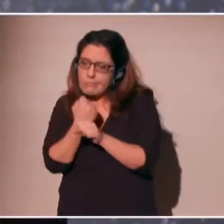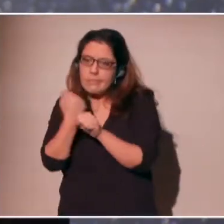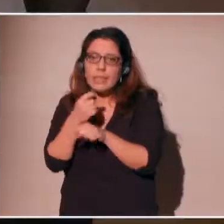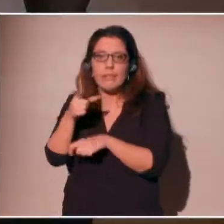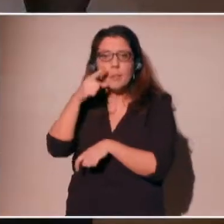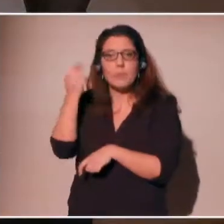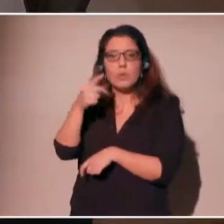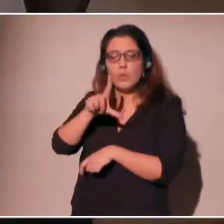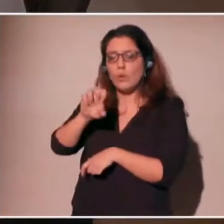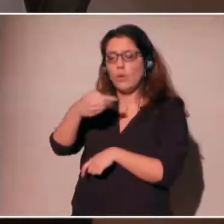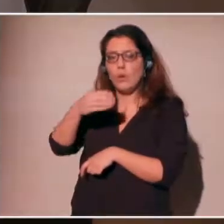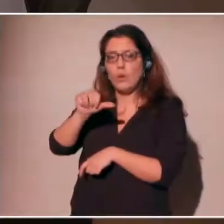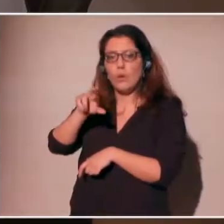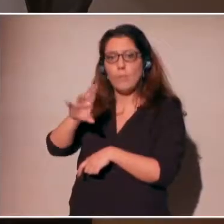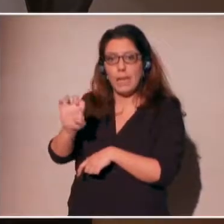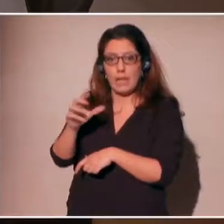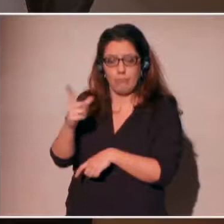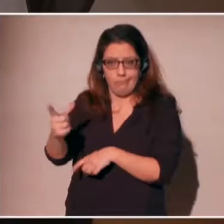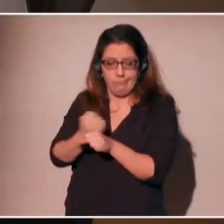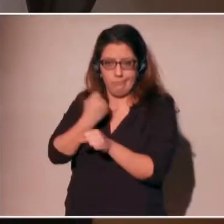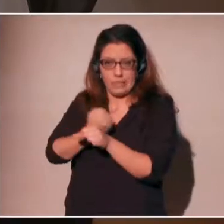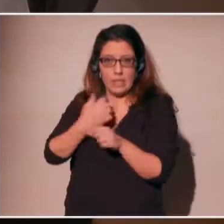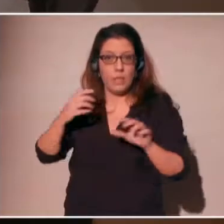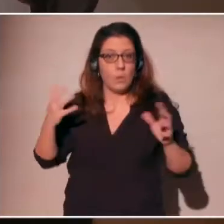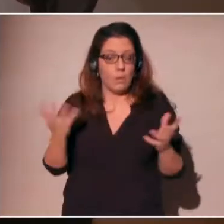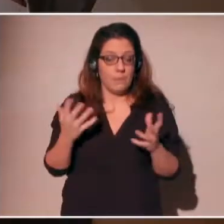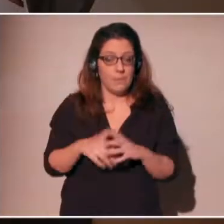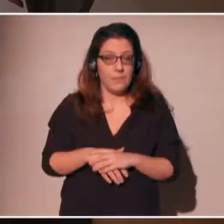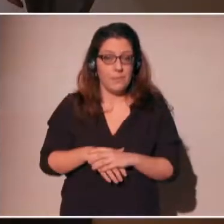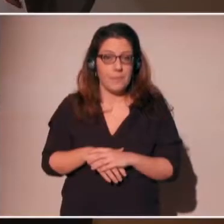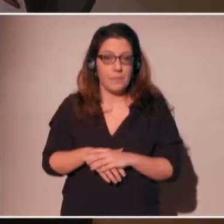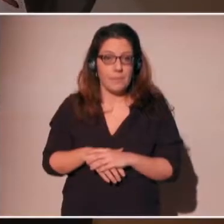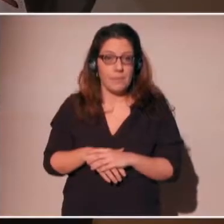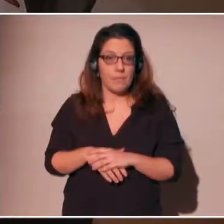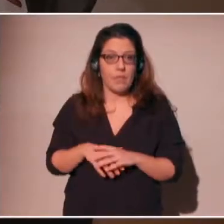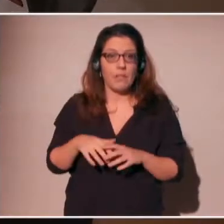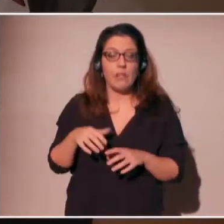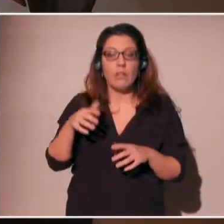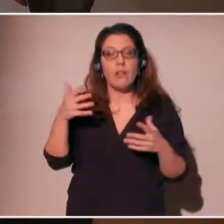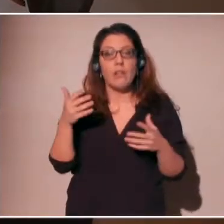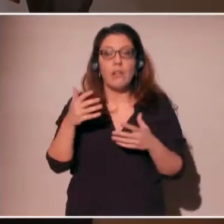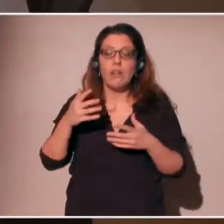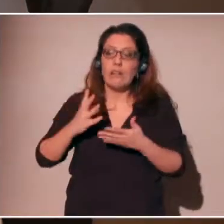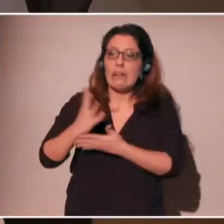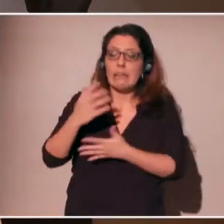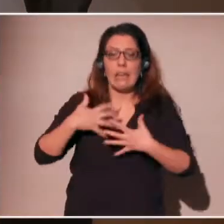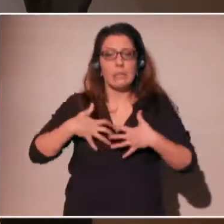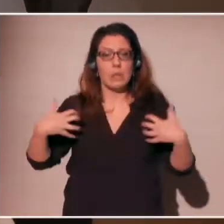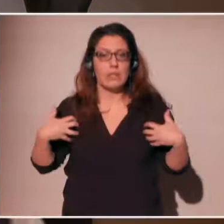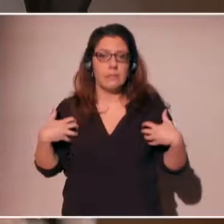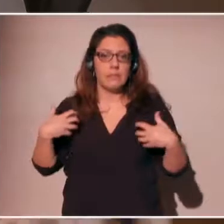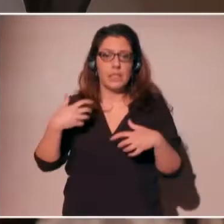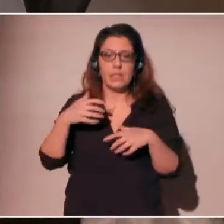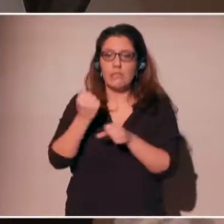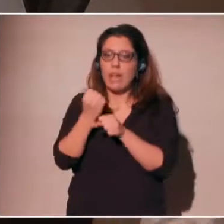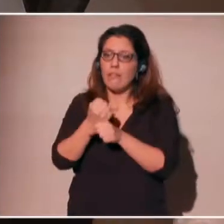it. And I work particularly with Bruno Le Maire, the Ministry for Economy. I think that we